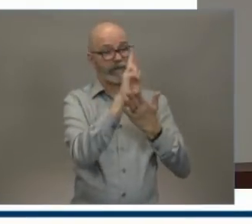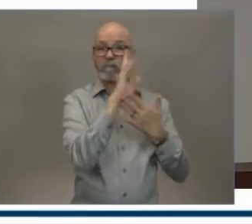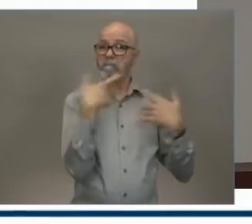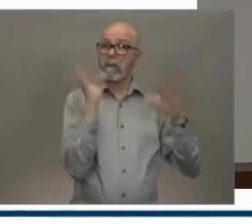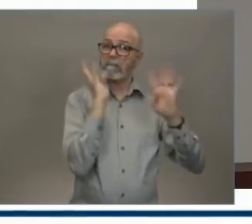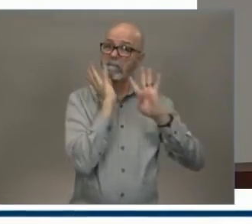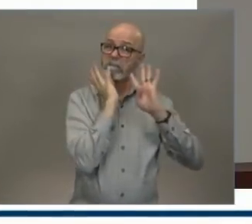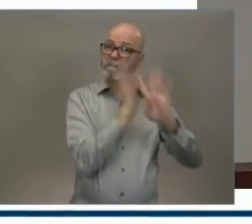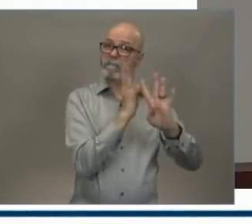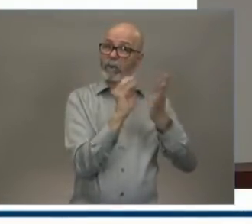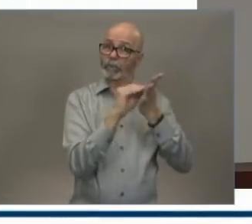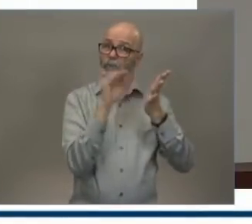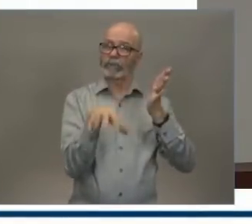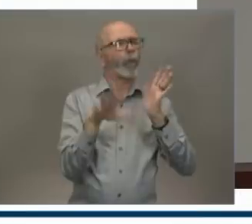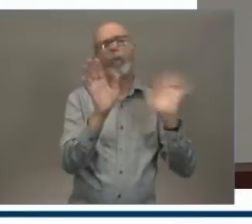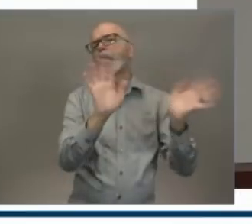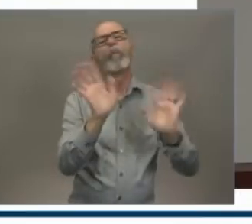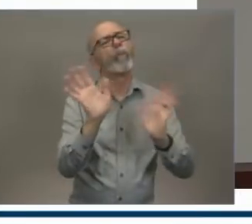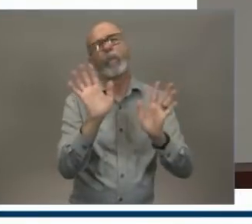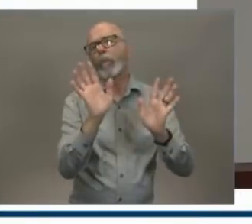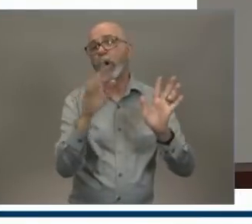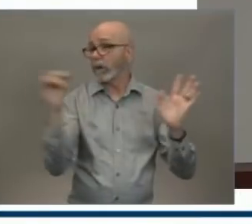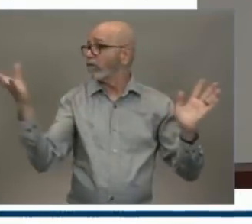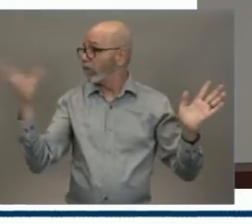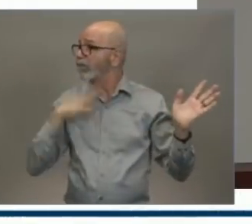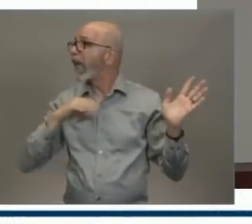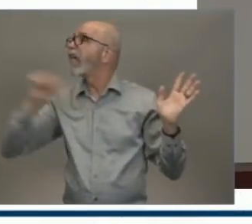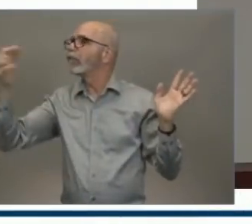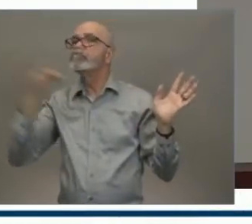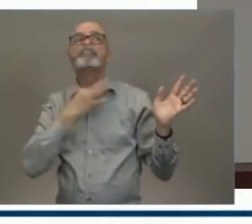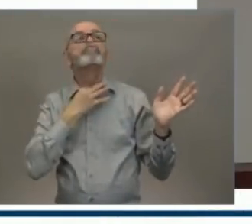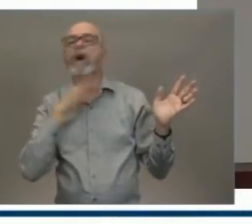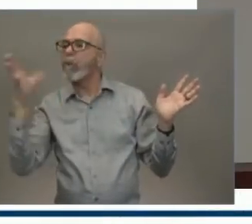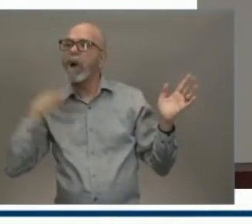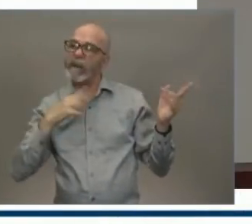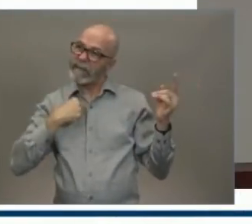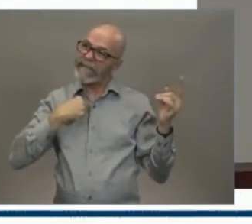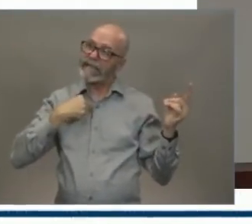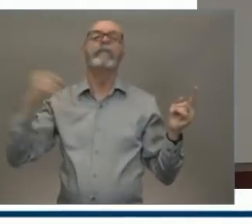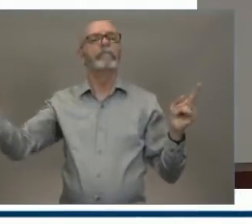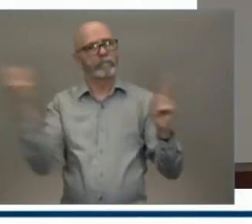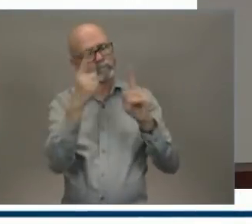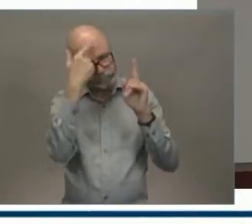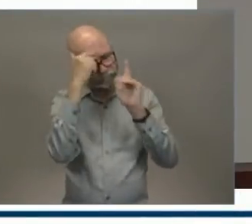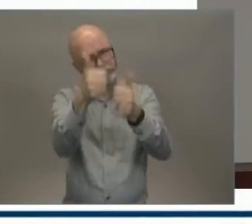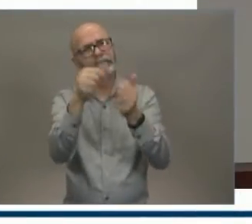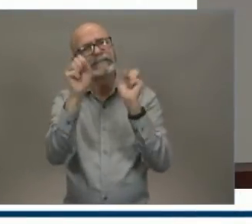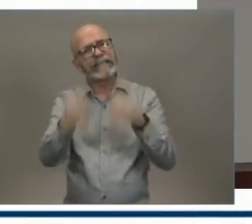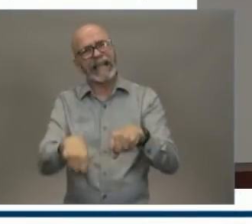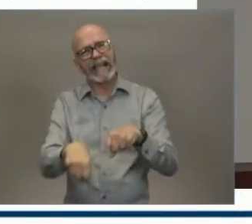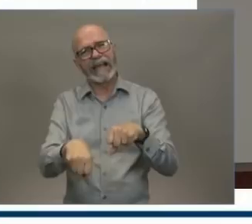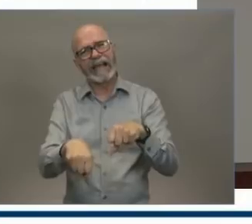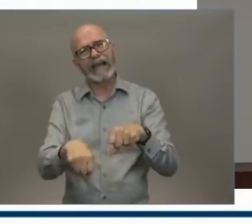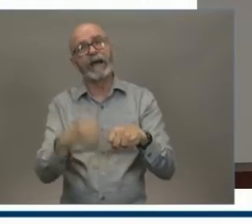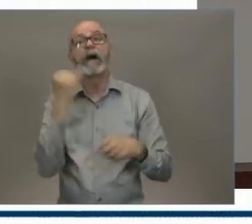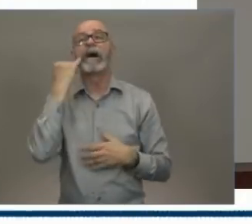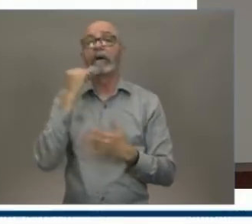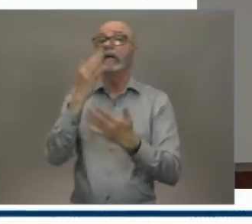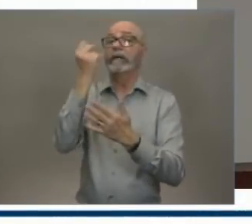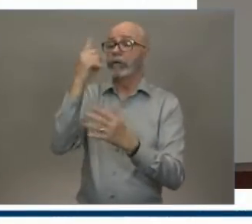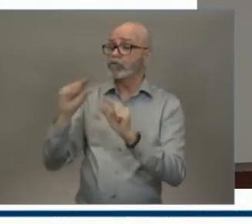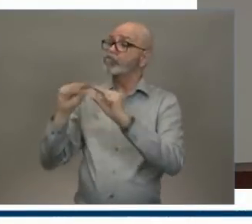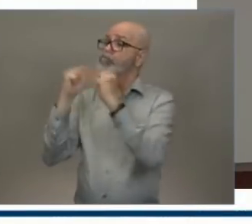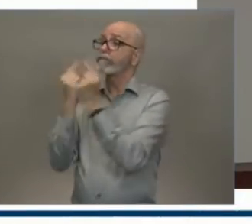wants to get tested, we will test them. There's a few groups that can't be tested there, though.